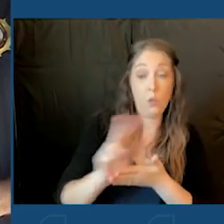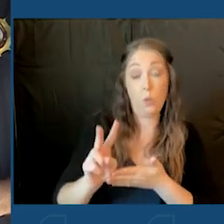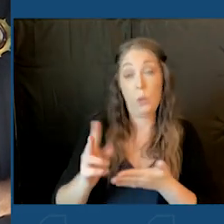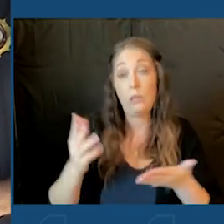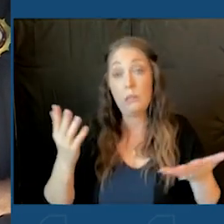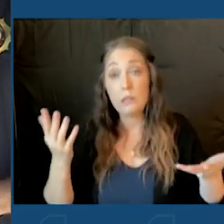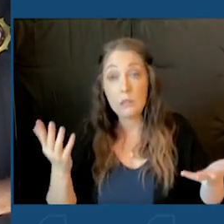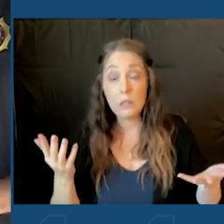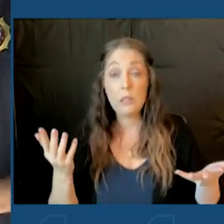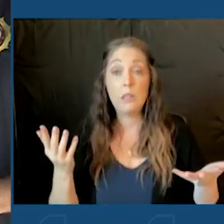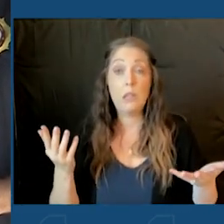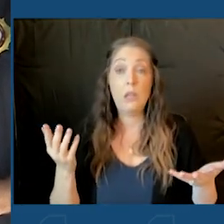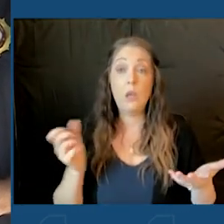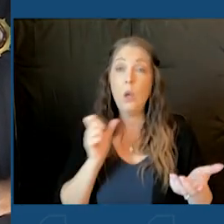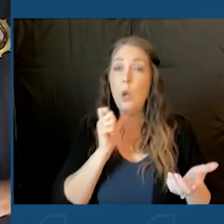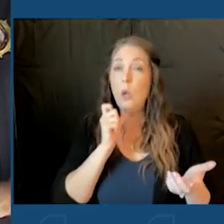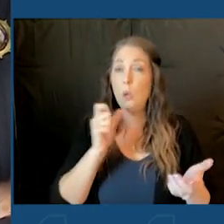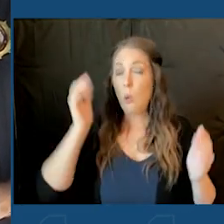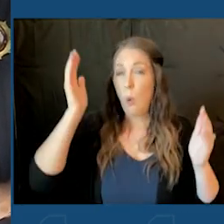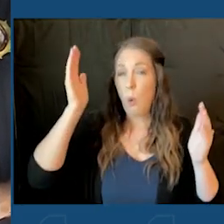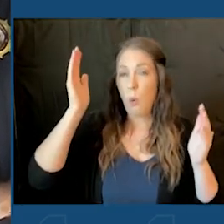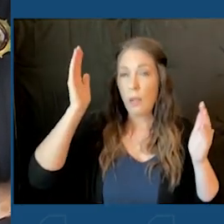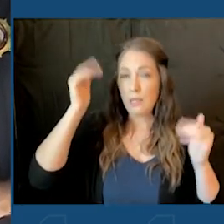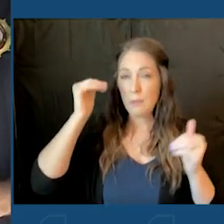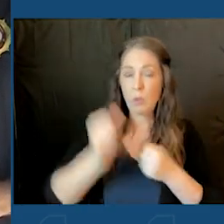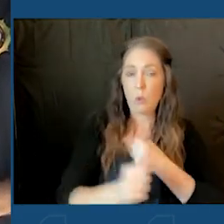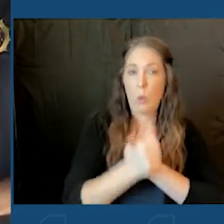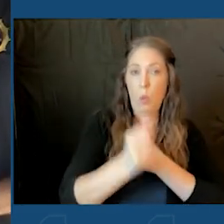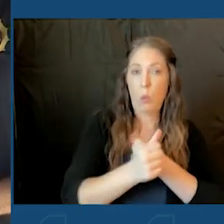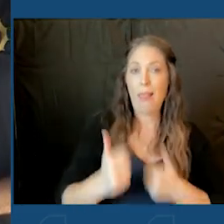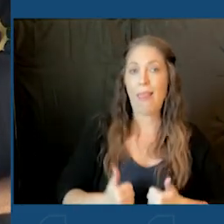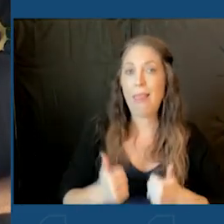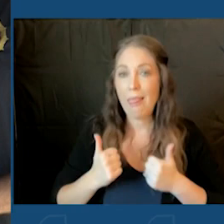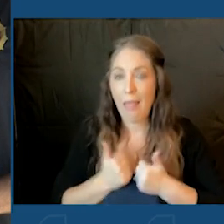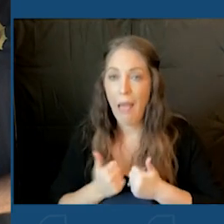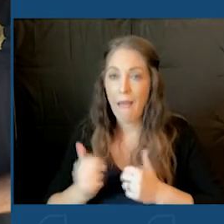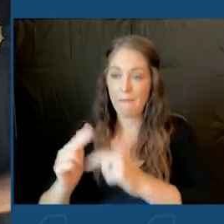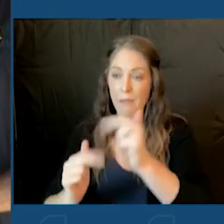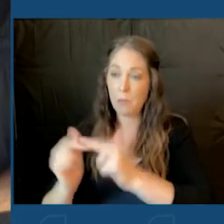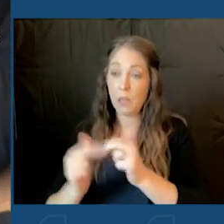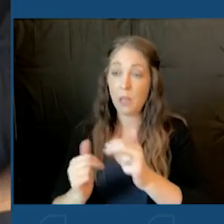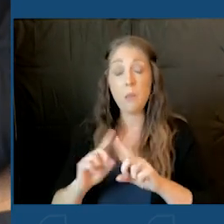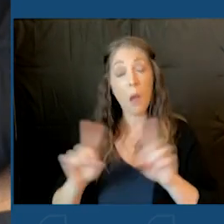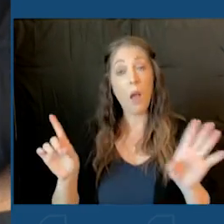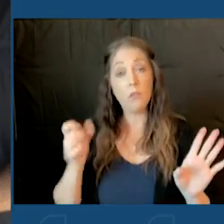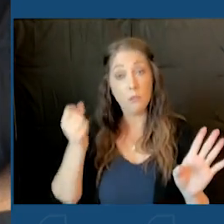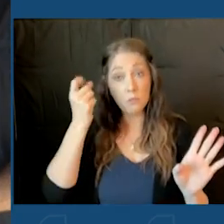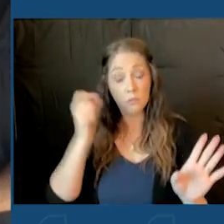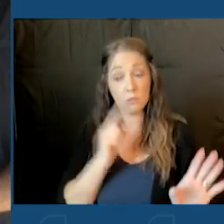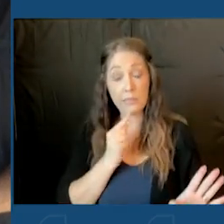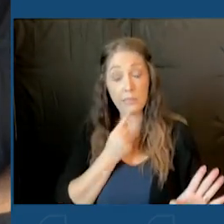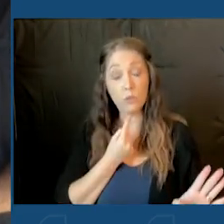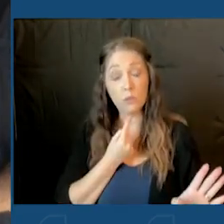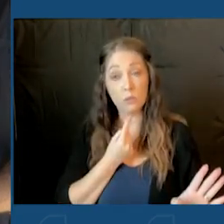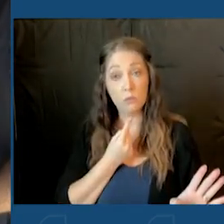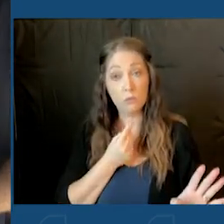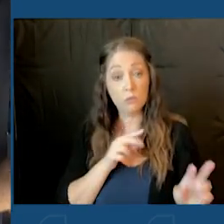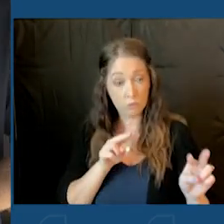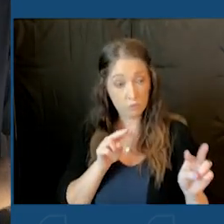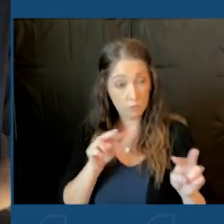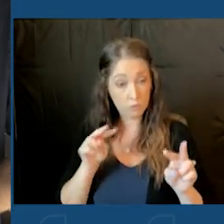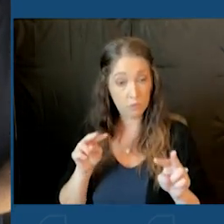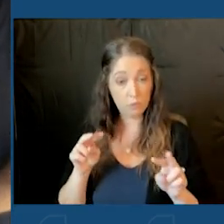don't expect it to be able to threaten any life or structures, but we take it very seriously. And since it began, there's been an